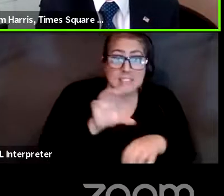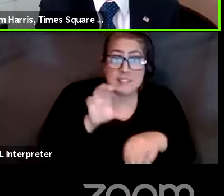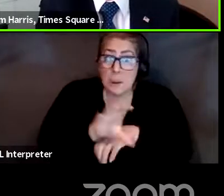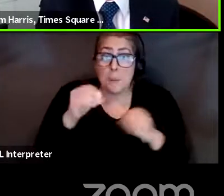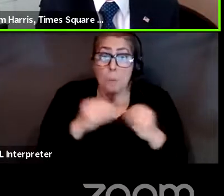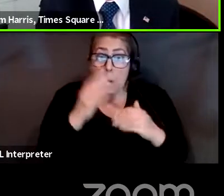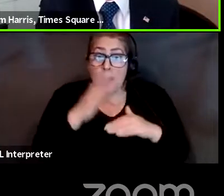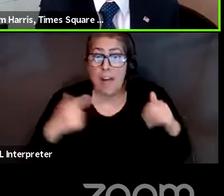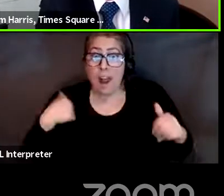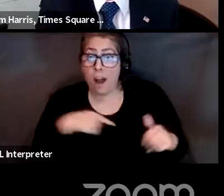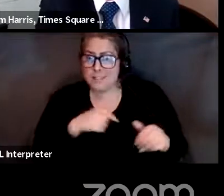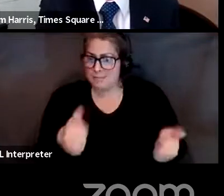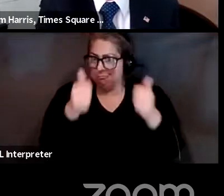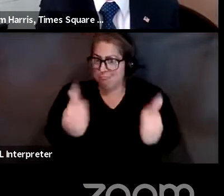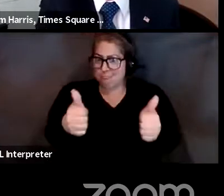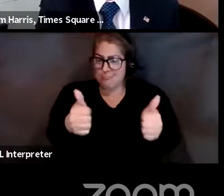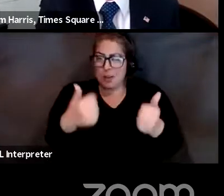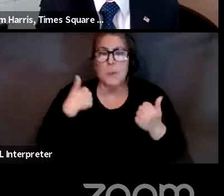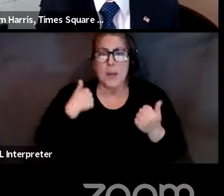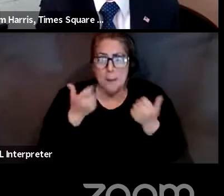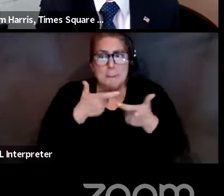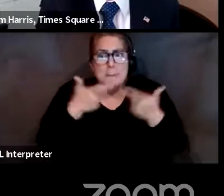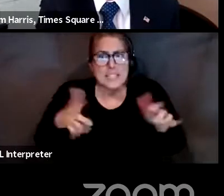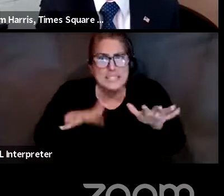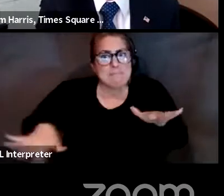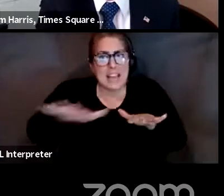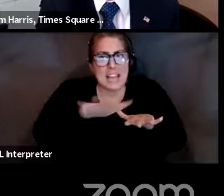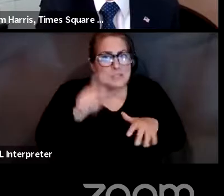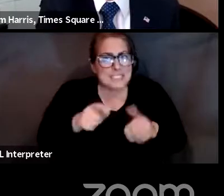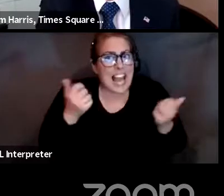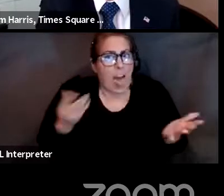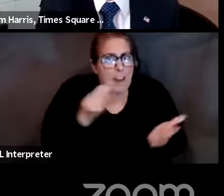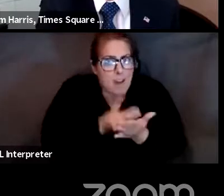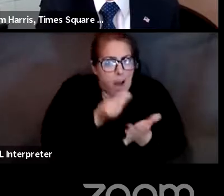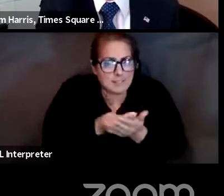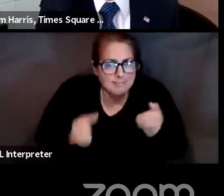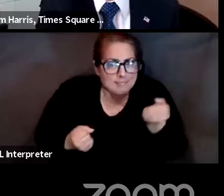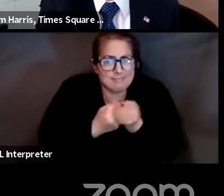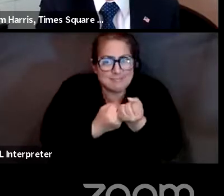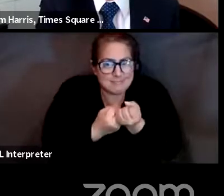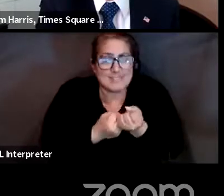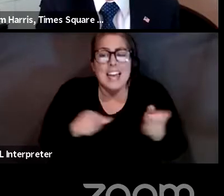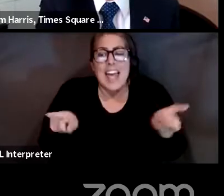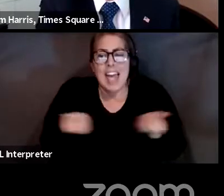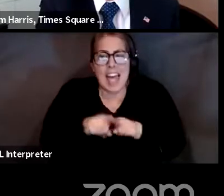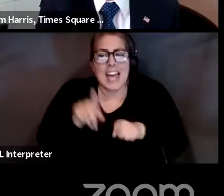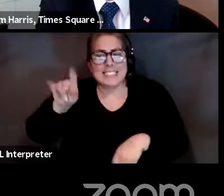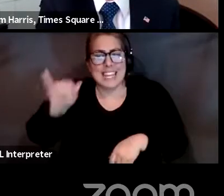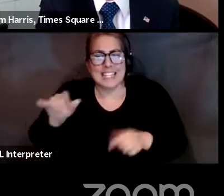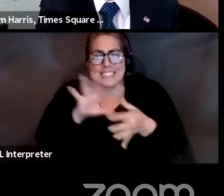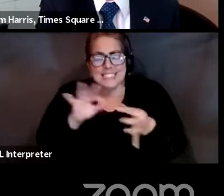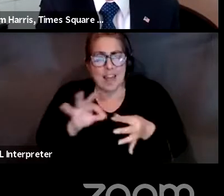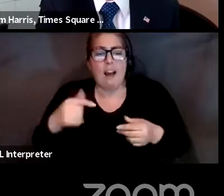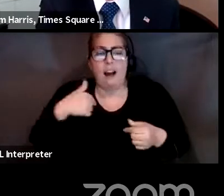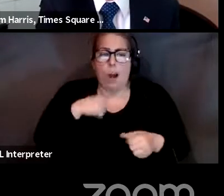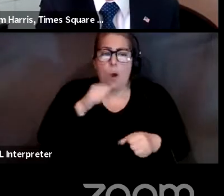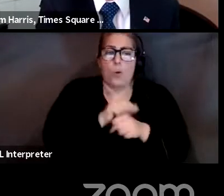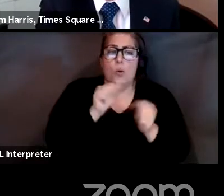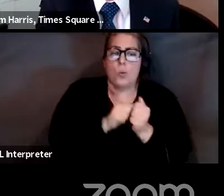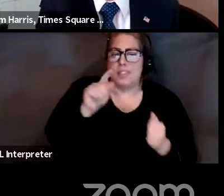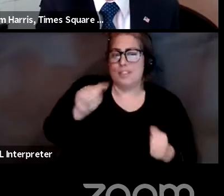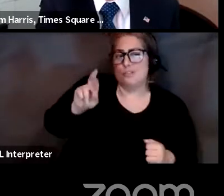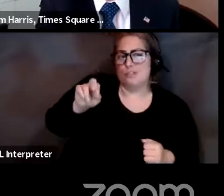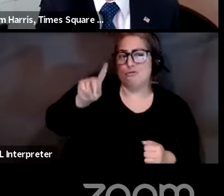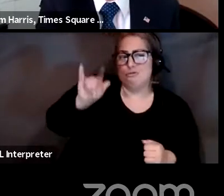space and we need a lot of funding. So as Andy said, I work for Trinity Church Wall Street. We are